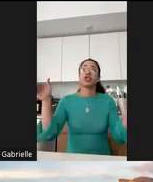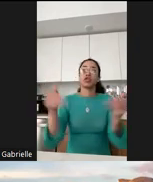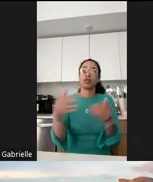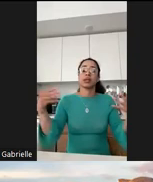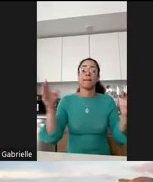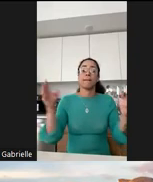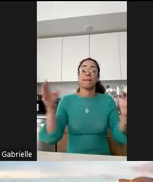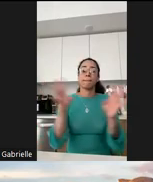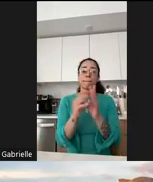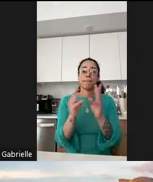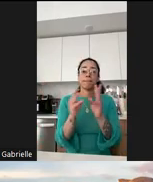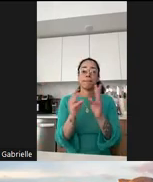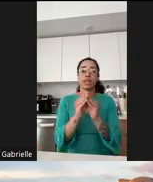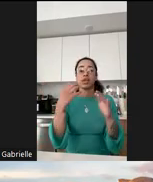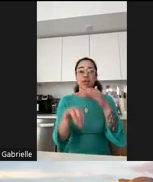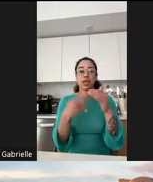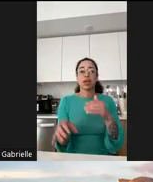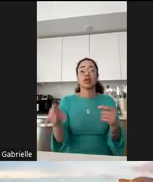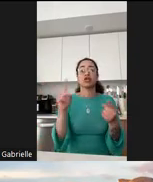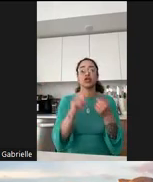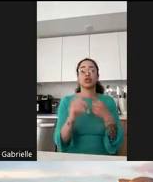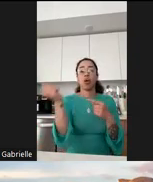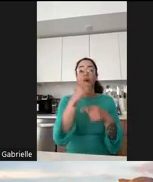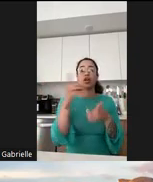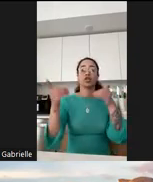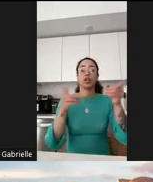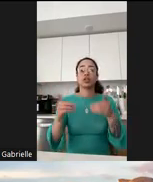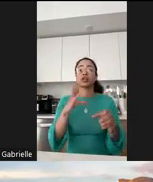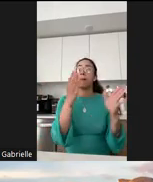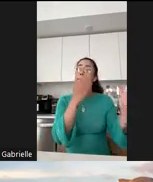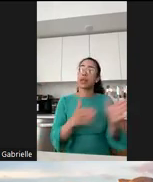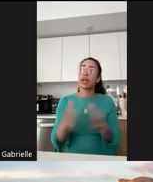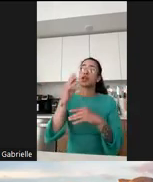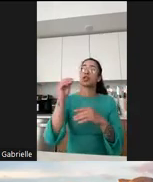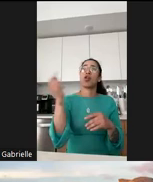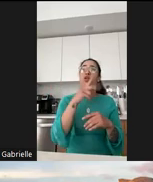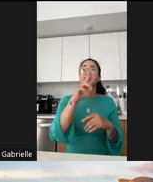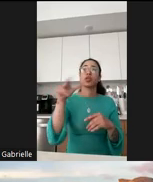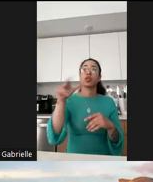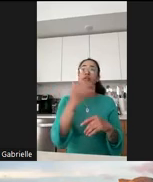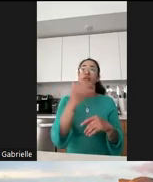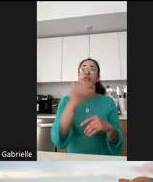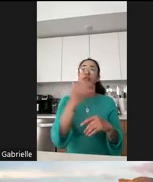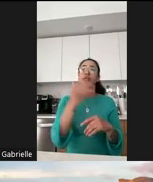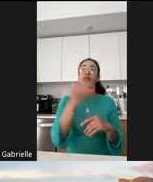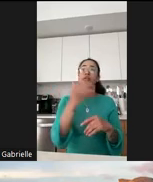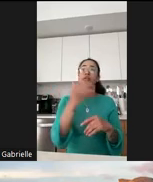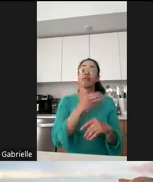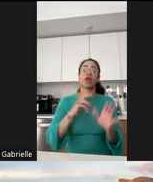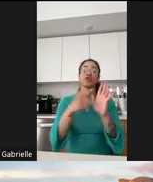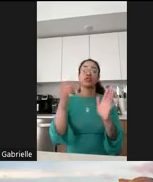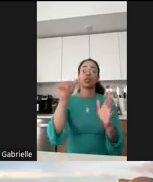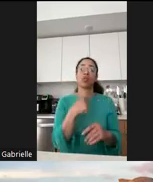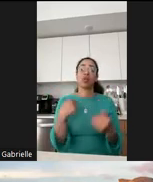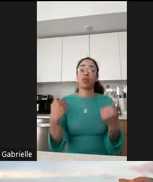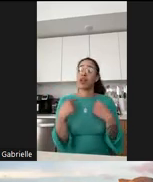as well as our planners at all 33 of our AAAs. And we've had, the POCO team